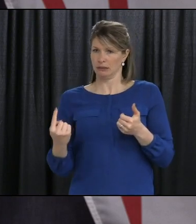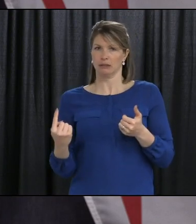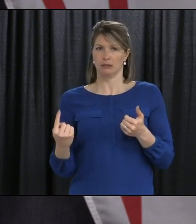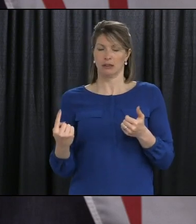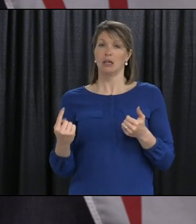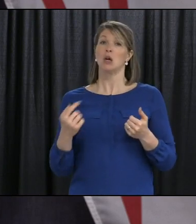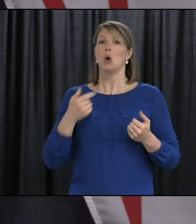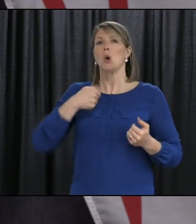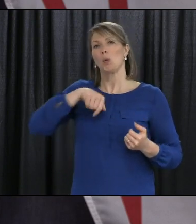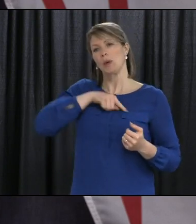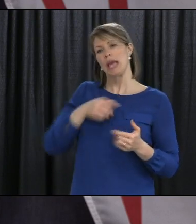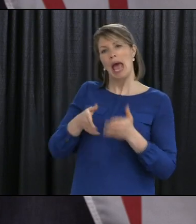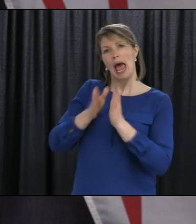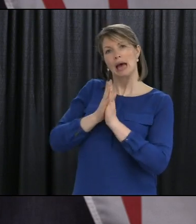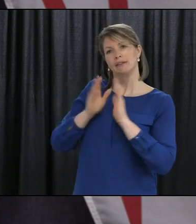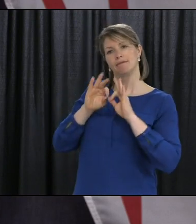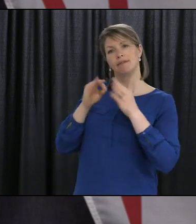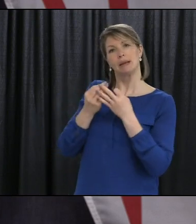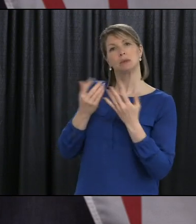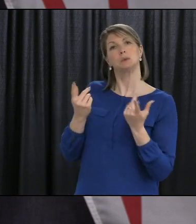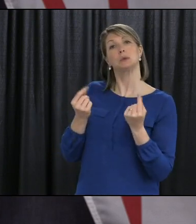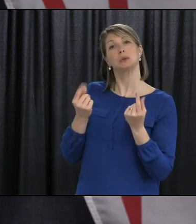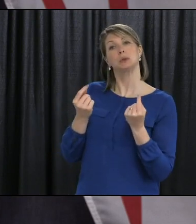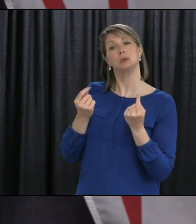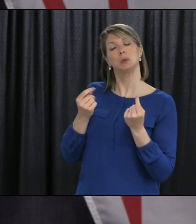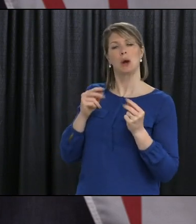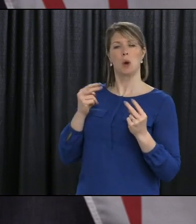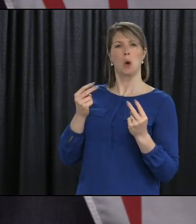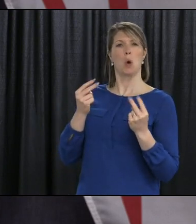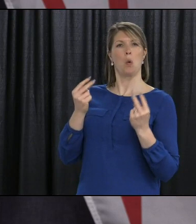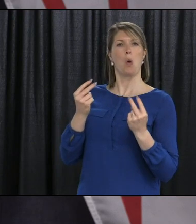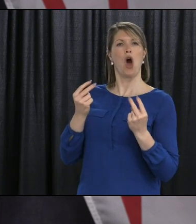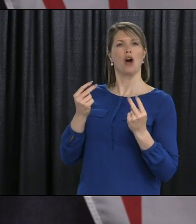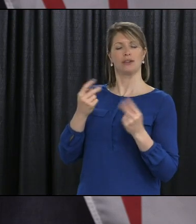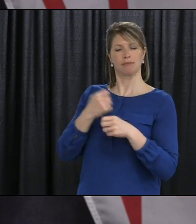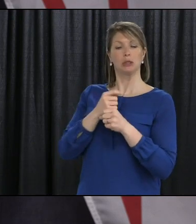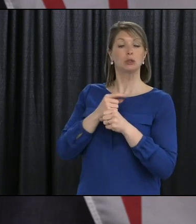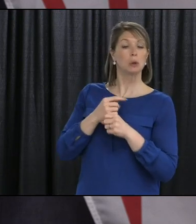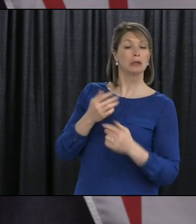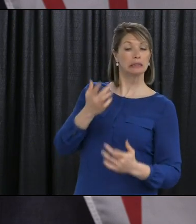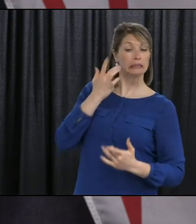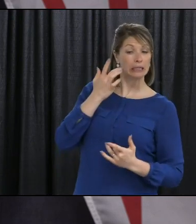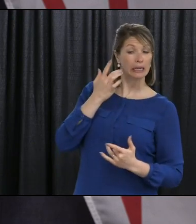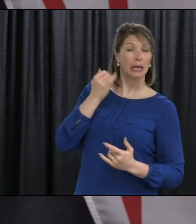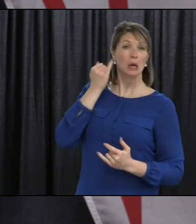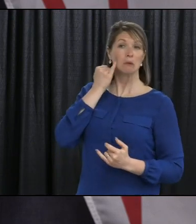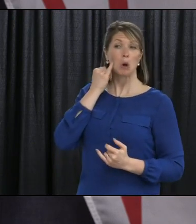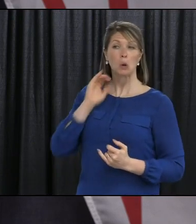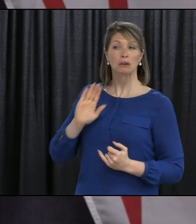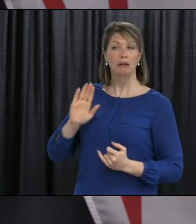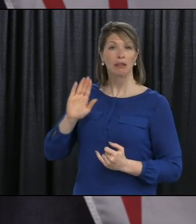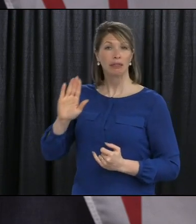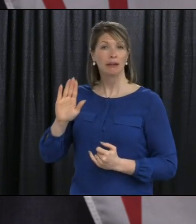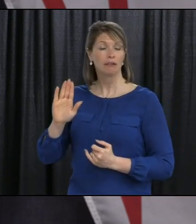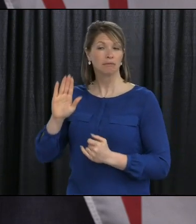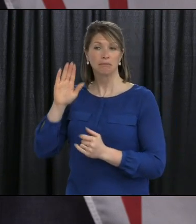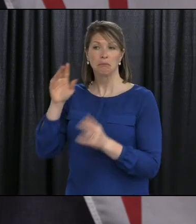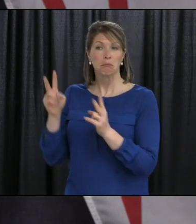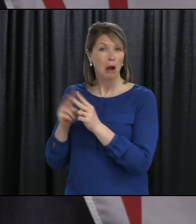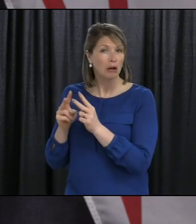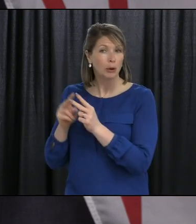for symptoms. And of course, if their loved one did develop symptoms, then they would be expected to isolate as well.